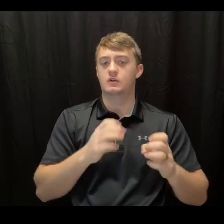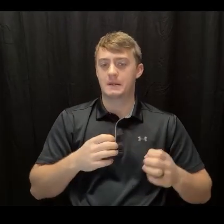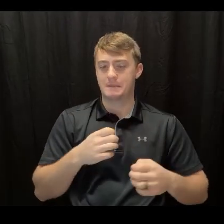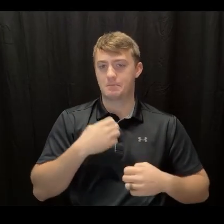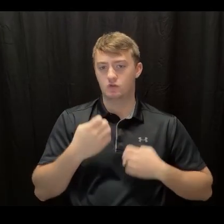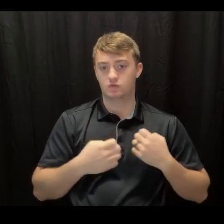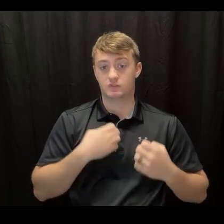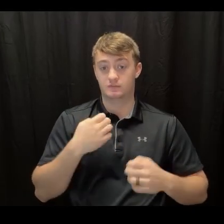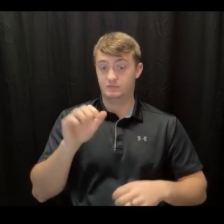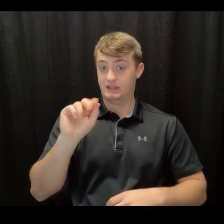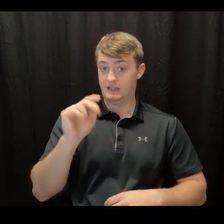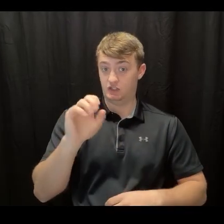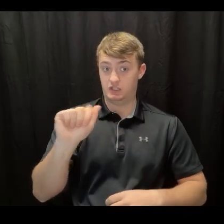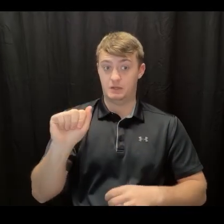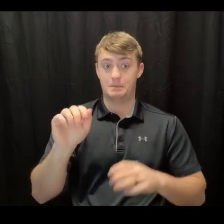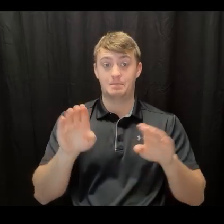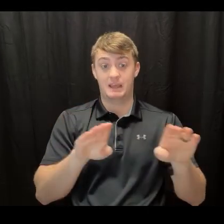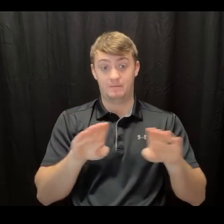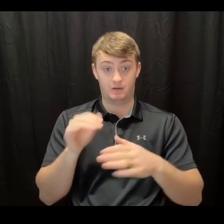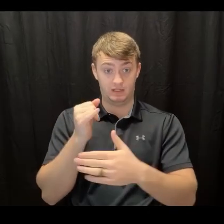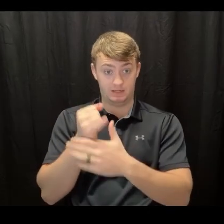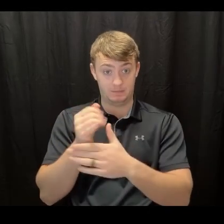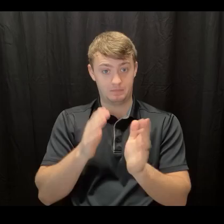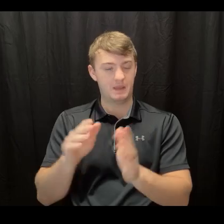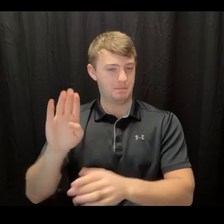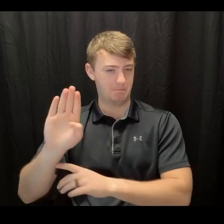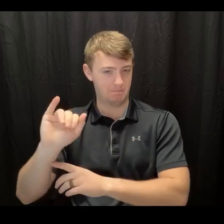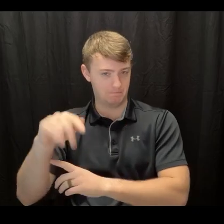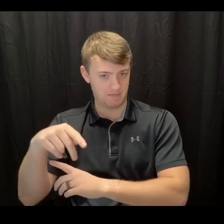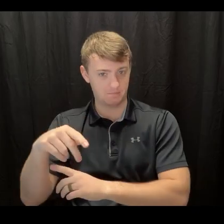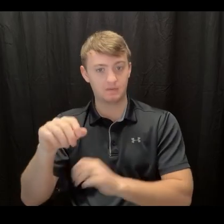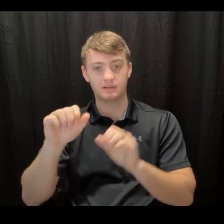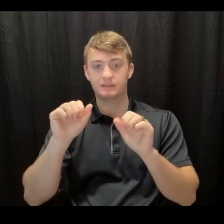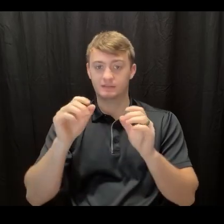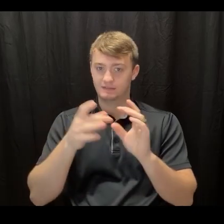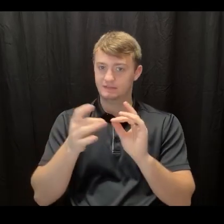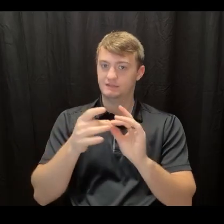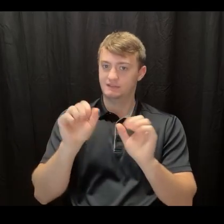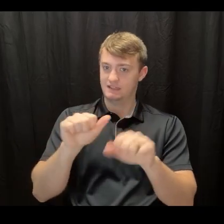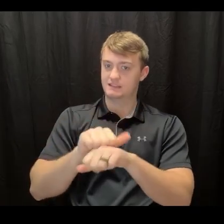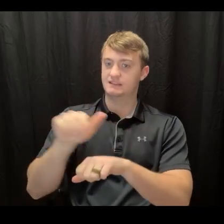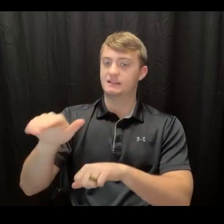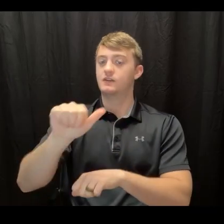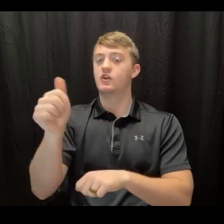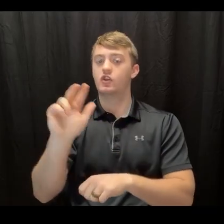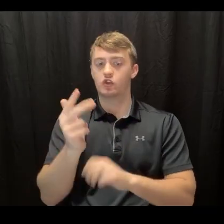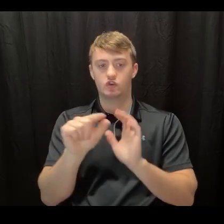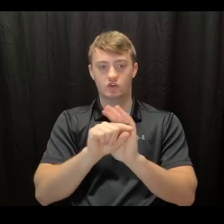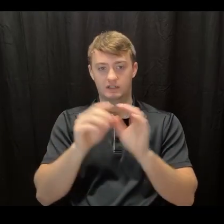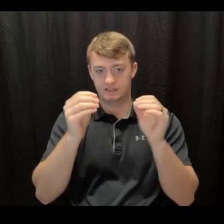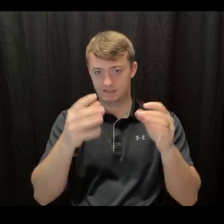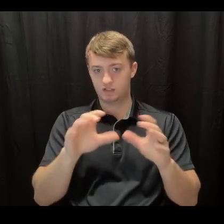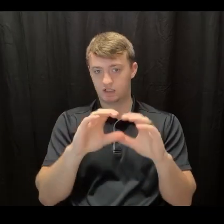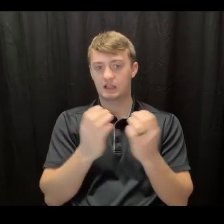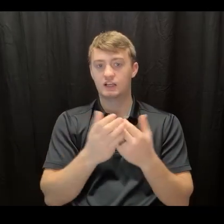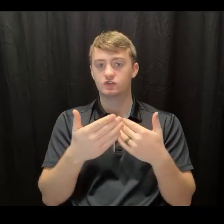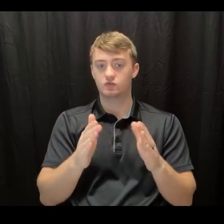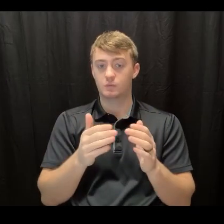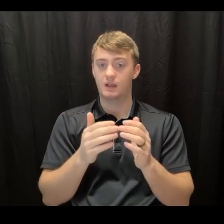emotions. Angela's behavior intervention plan, a BIP, stated she could be sent to another 3rd grade teacher's